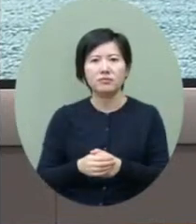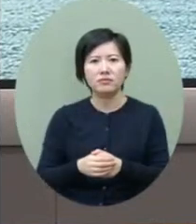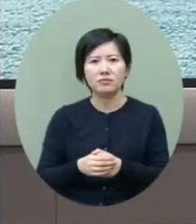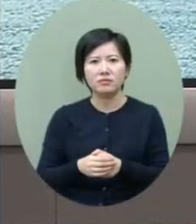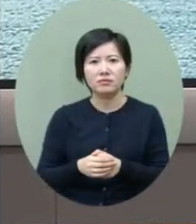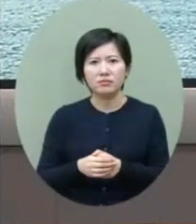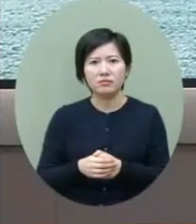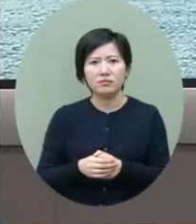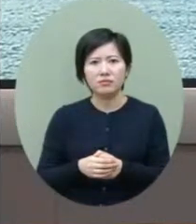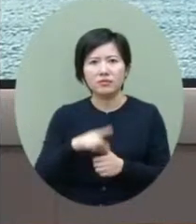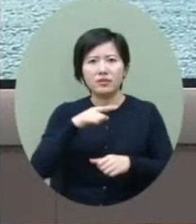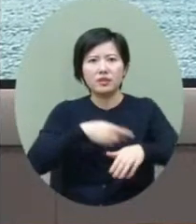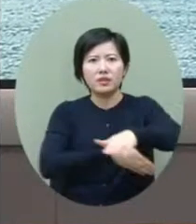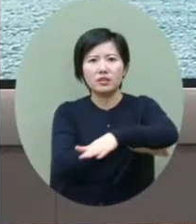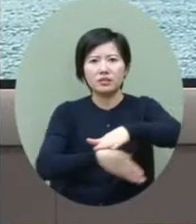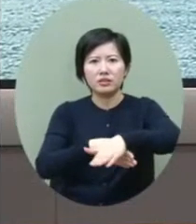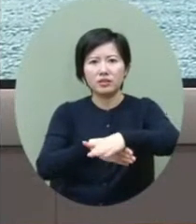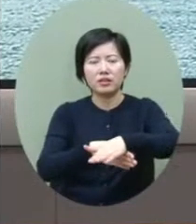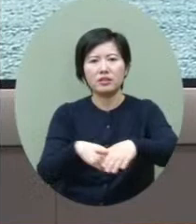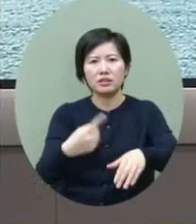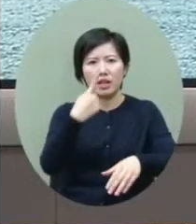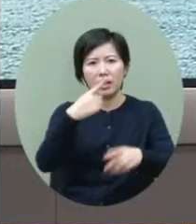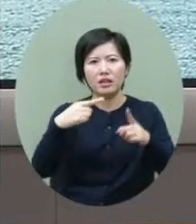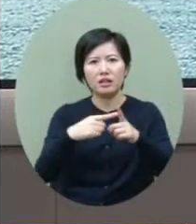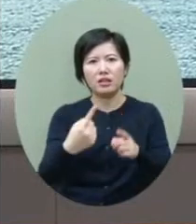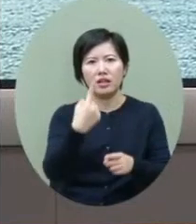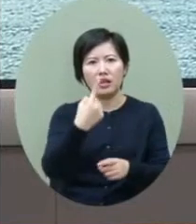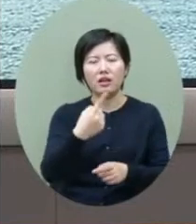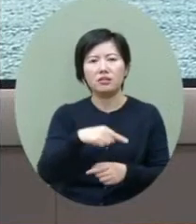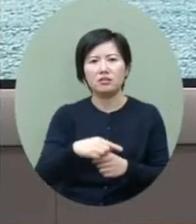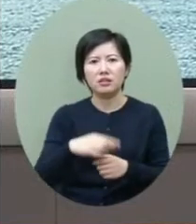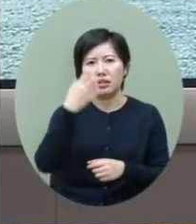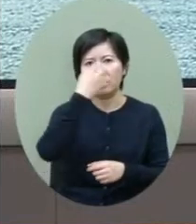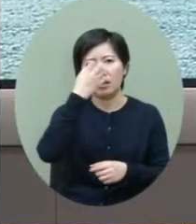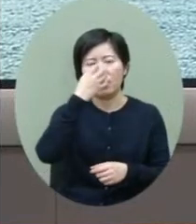testing. 1 unit with 1 case.